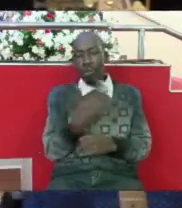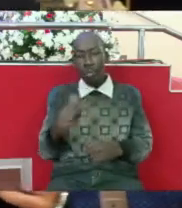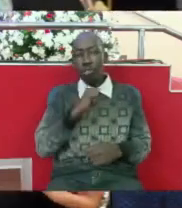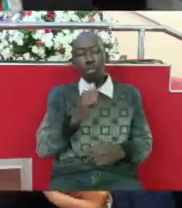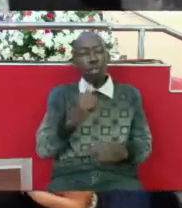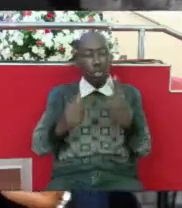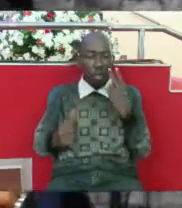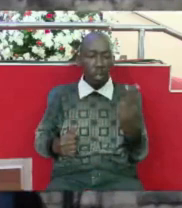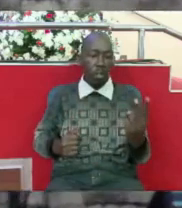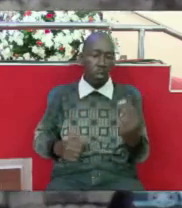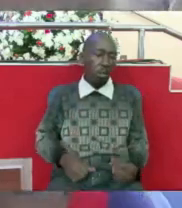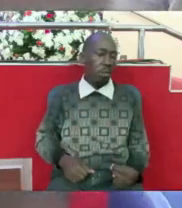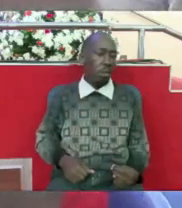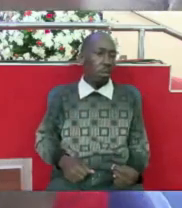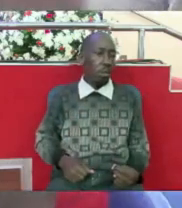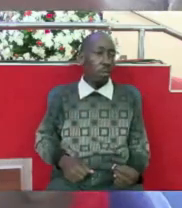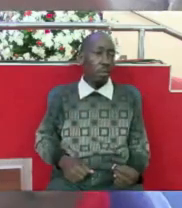seen.